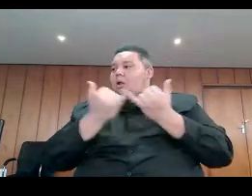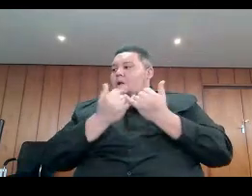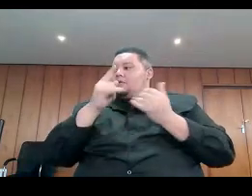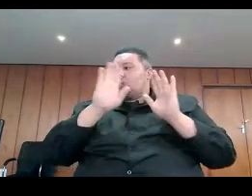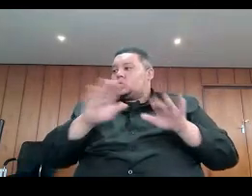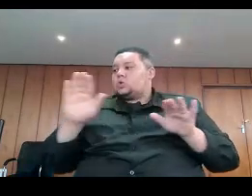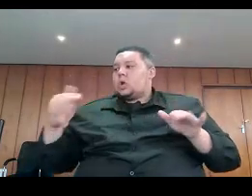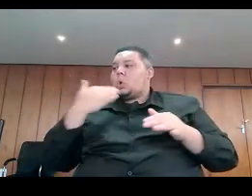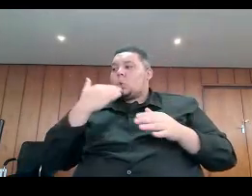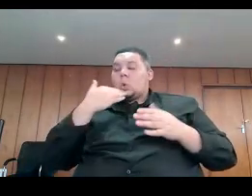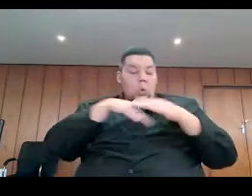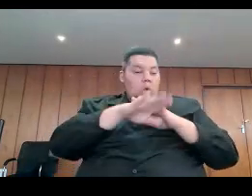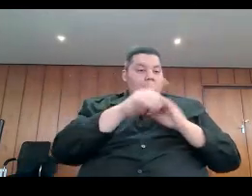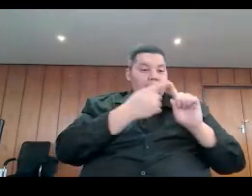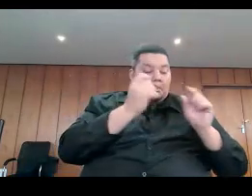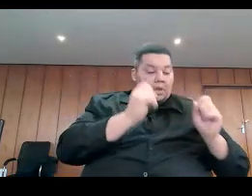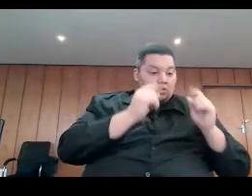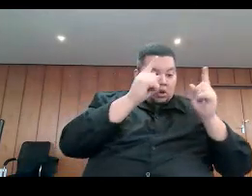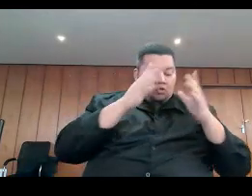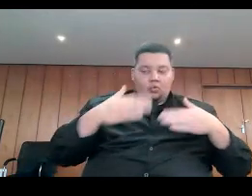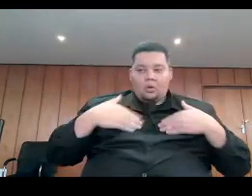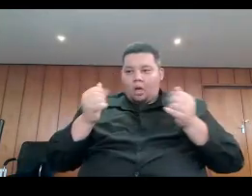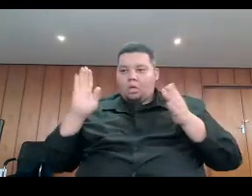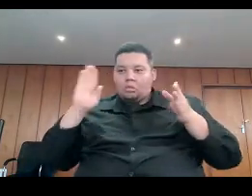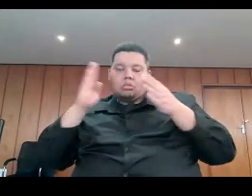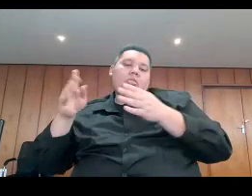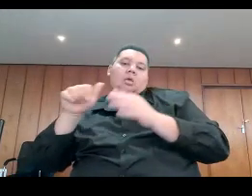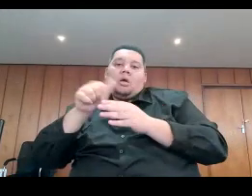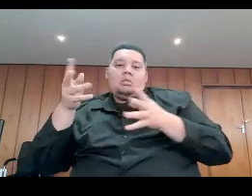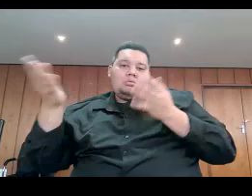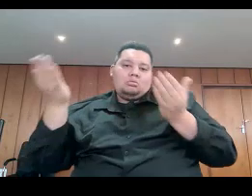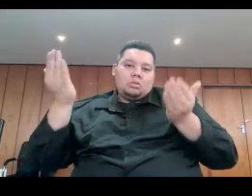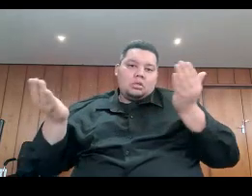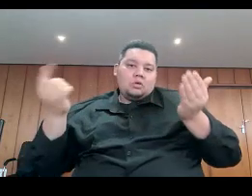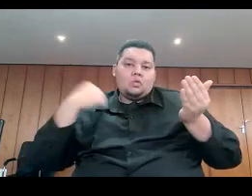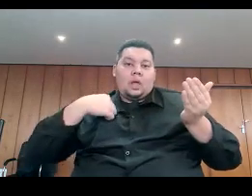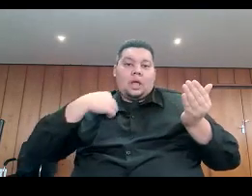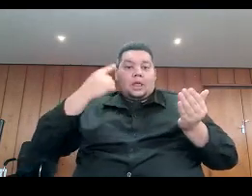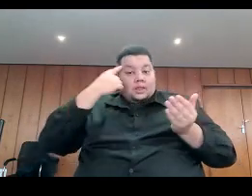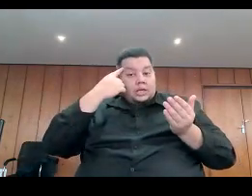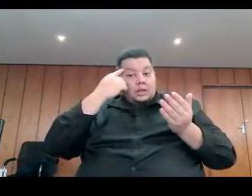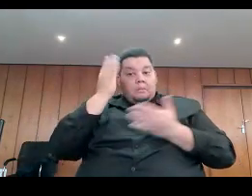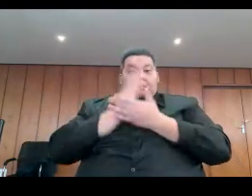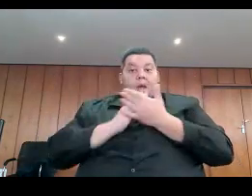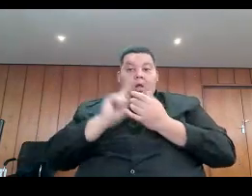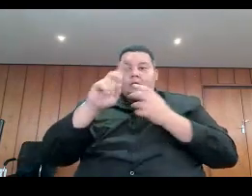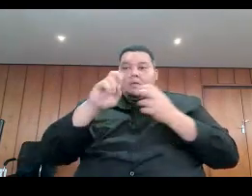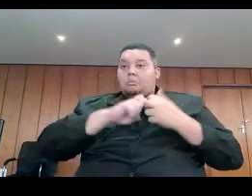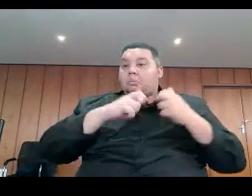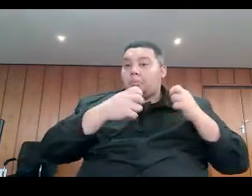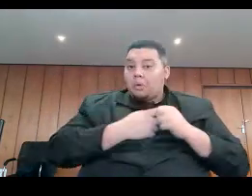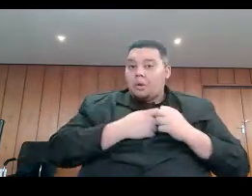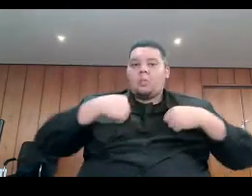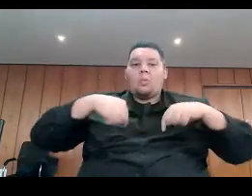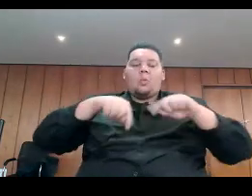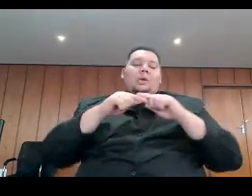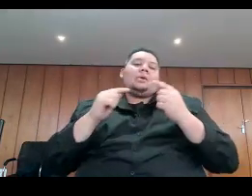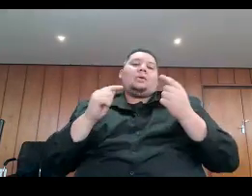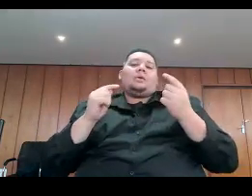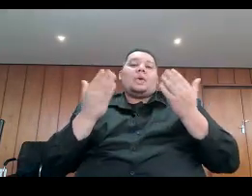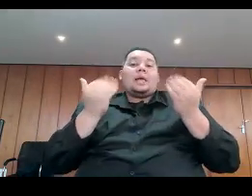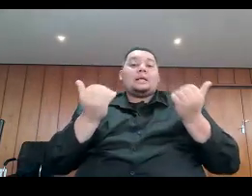from education to health or the other way about. And I think that part of the problem is that we're